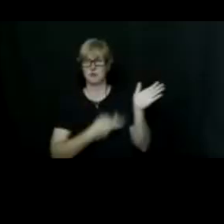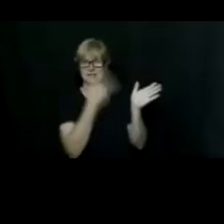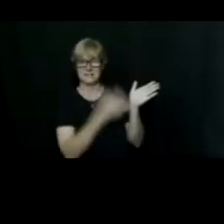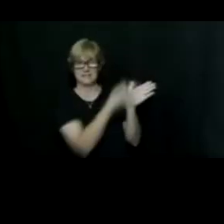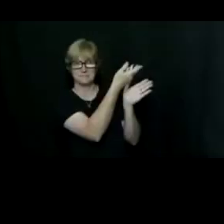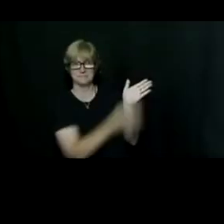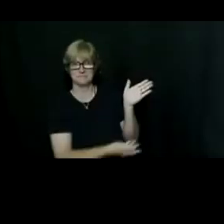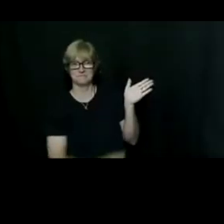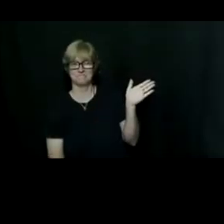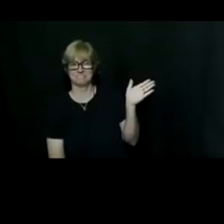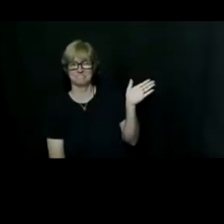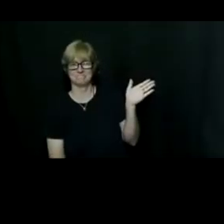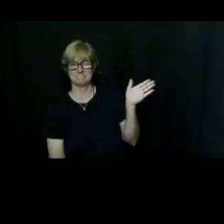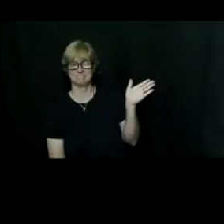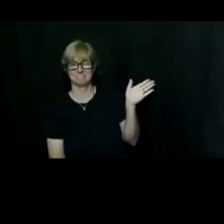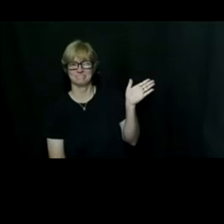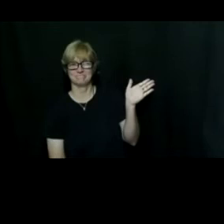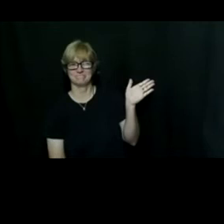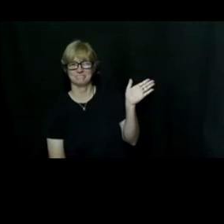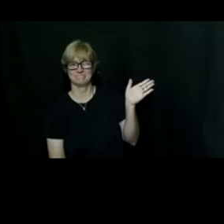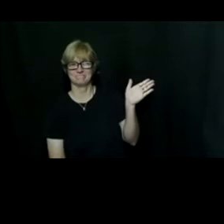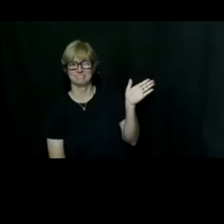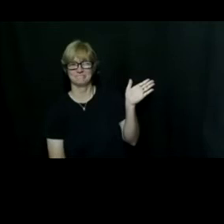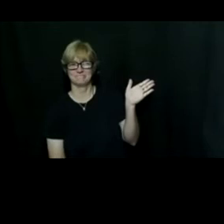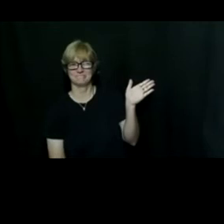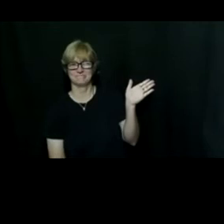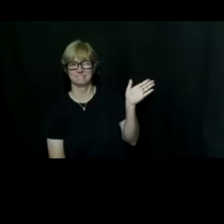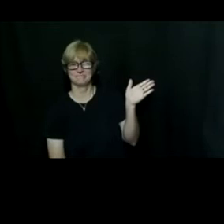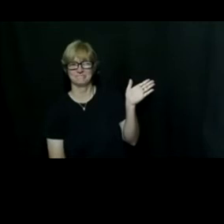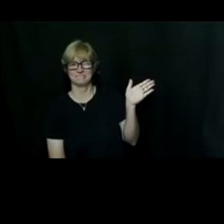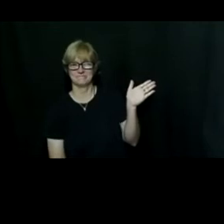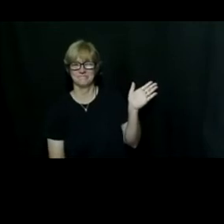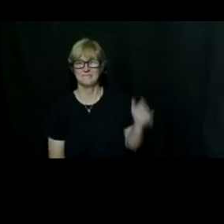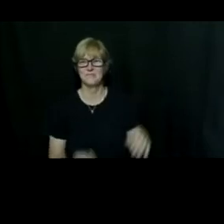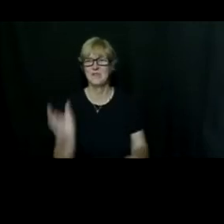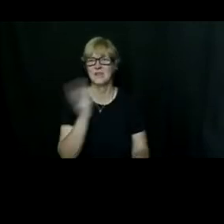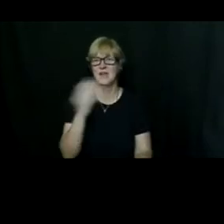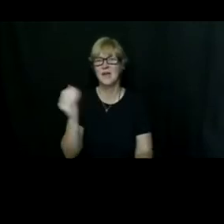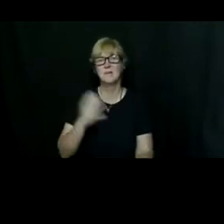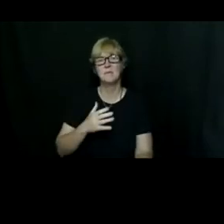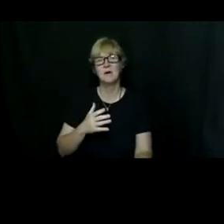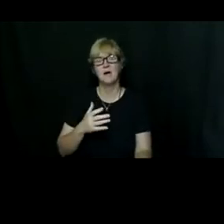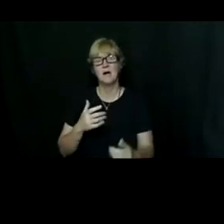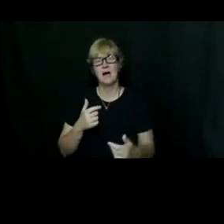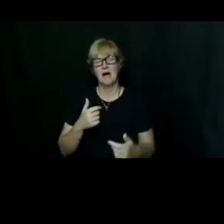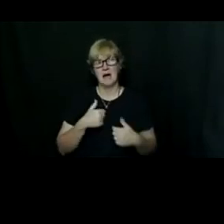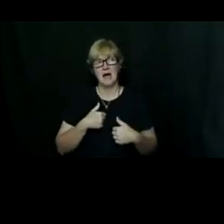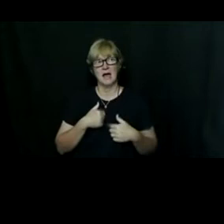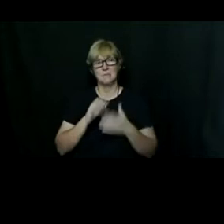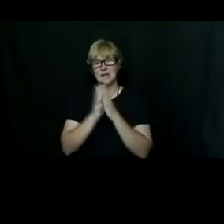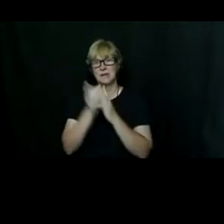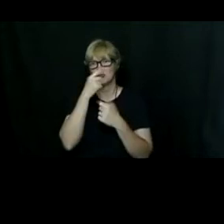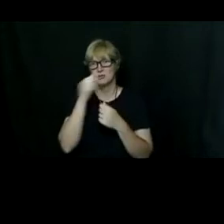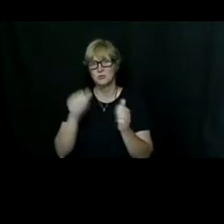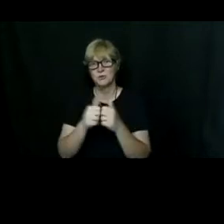might contribute to preschool children's numerical competencies. And my interest in this topic has arisen from